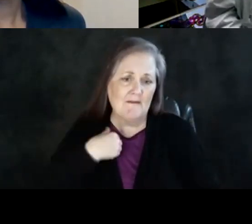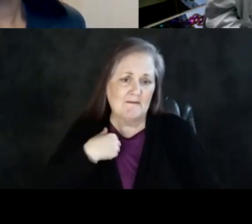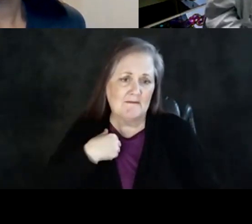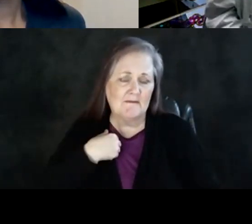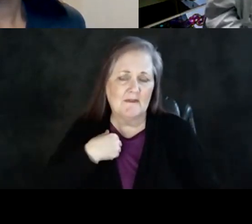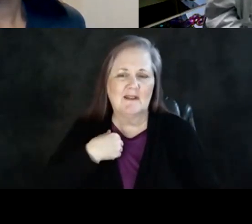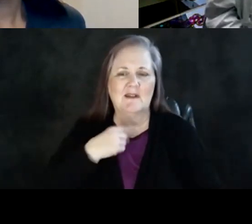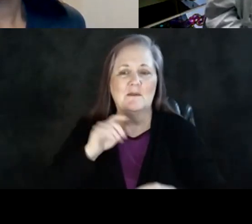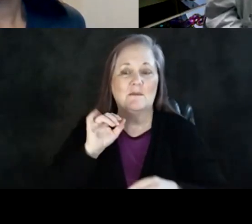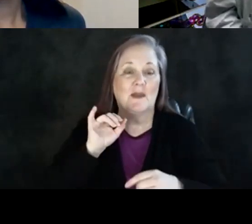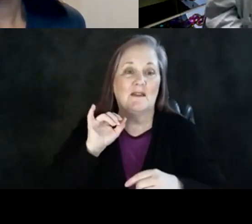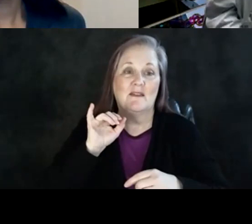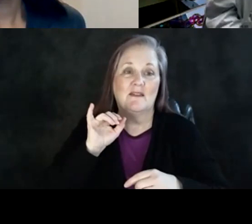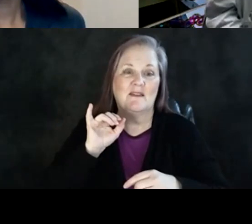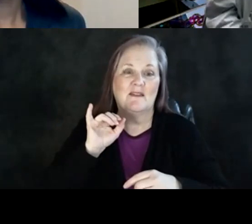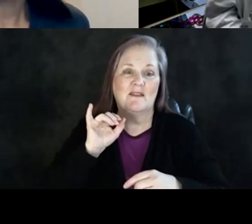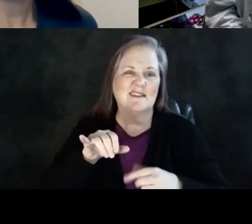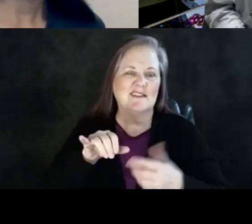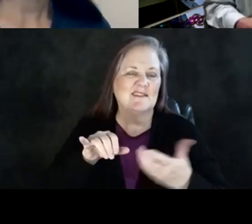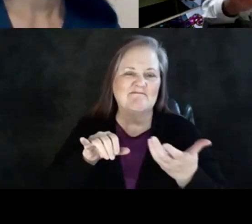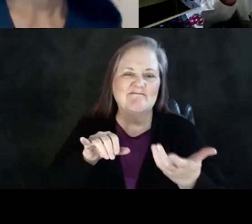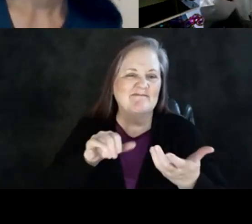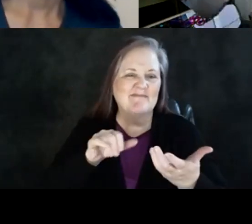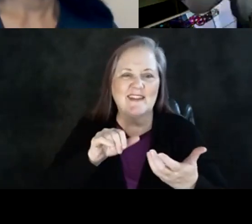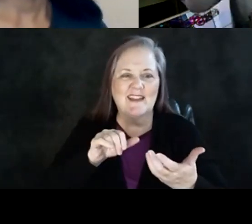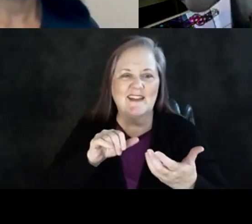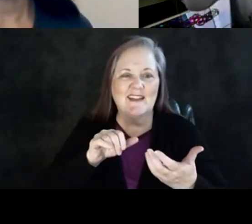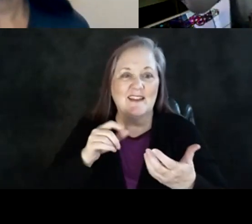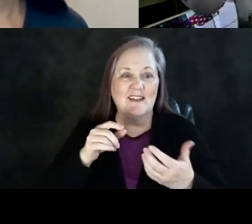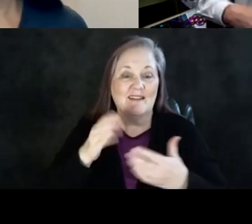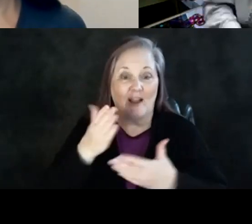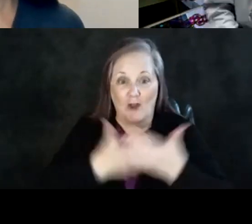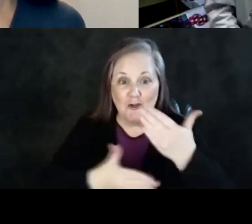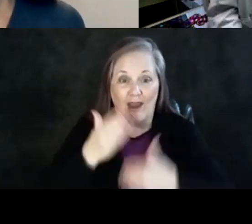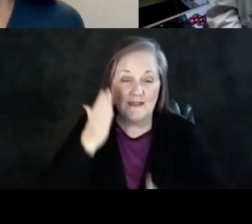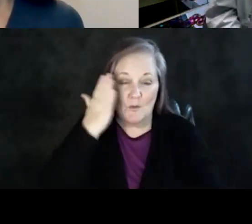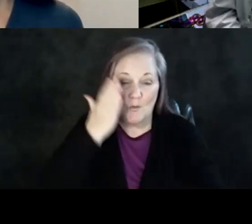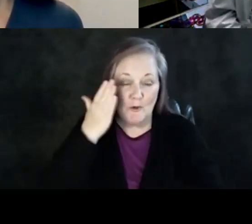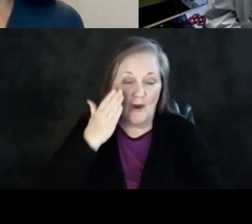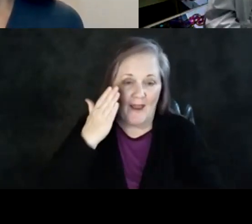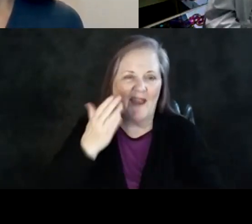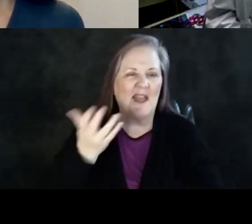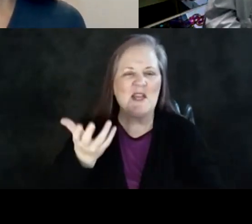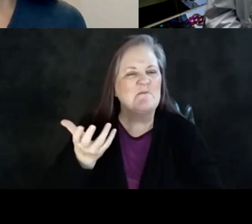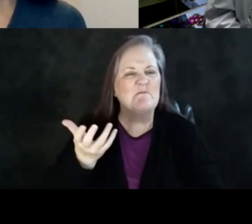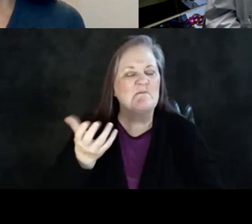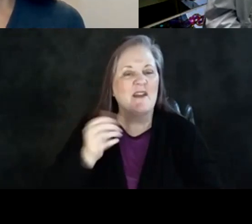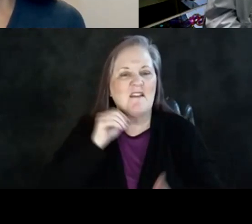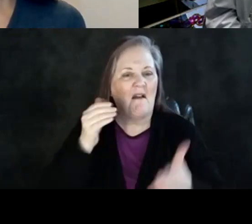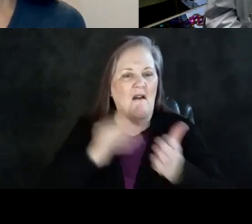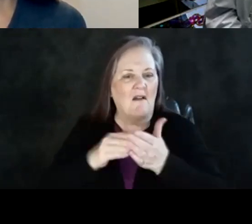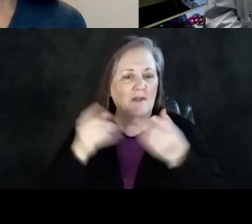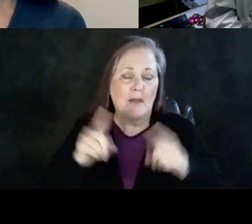Again, that's a very inefficient way of transmitting, getting it on your hands and then rubbing your eyes. But it